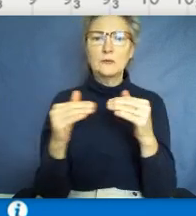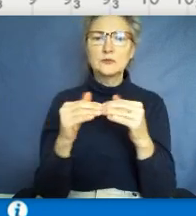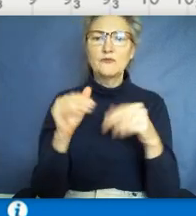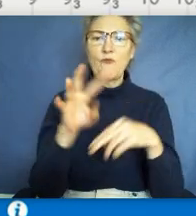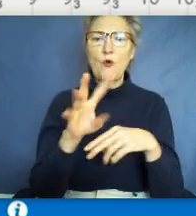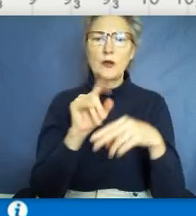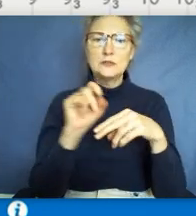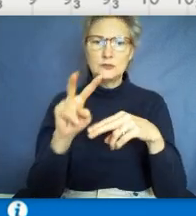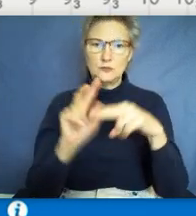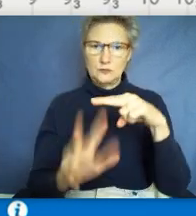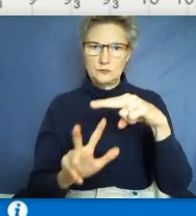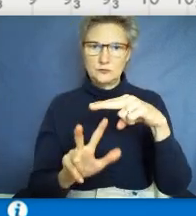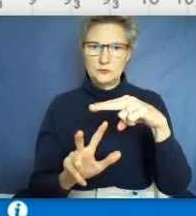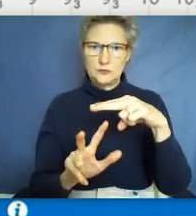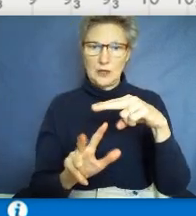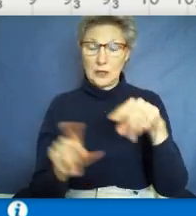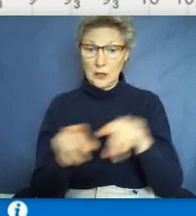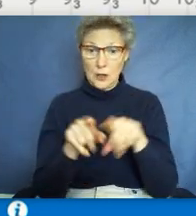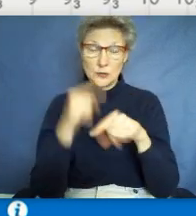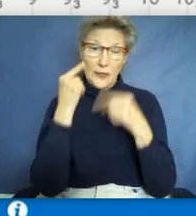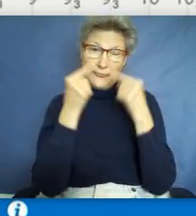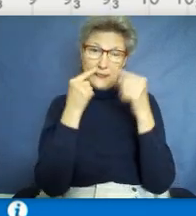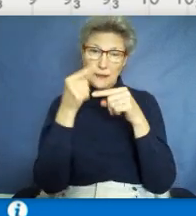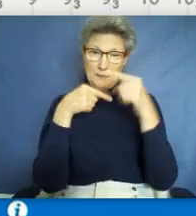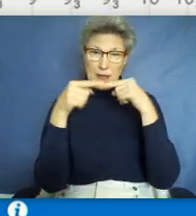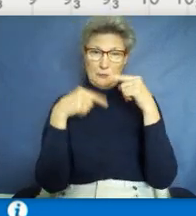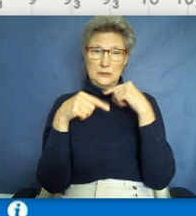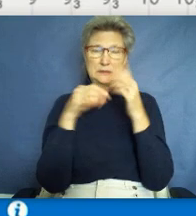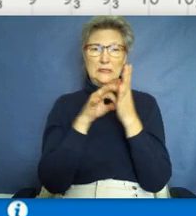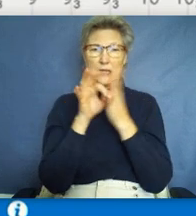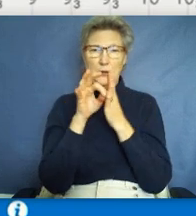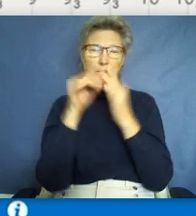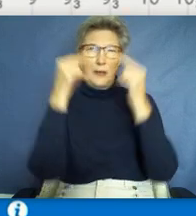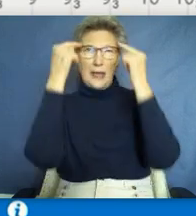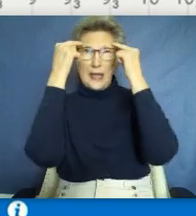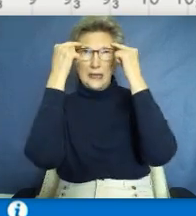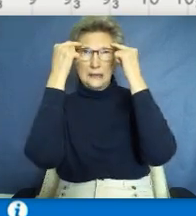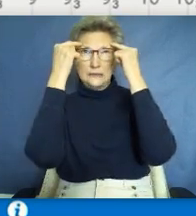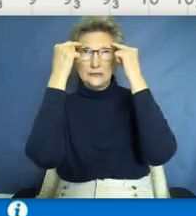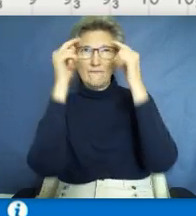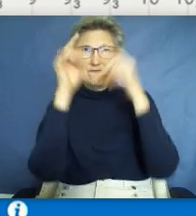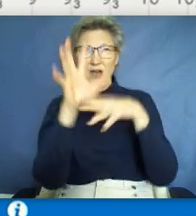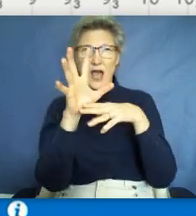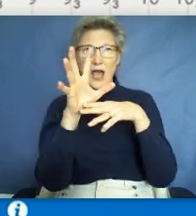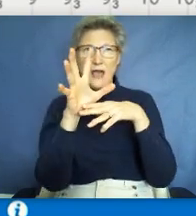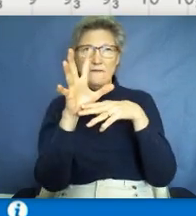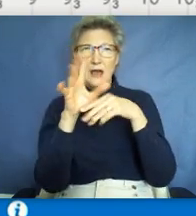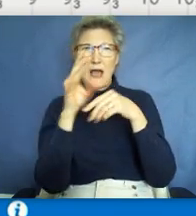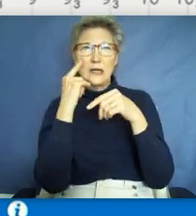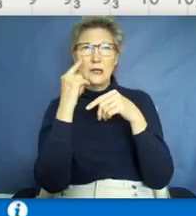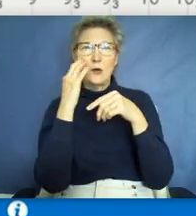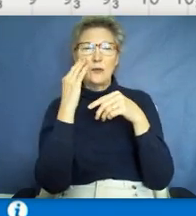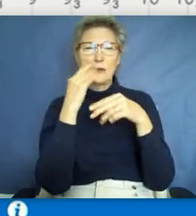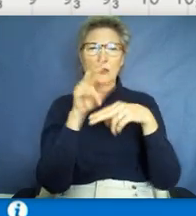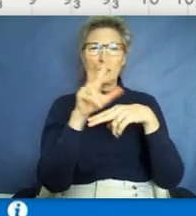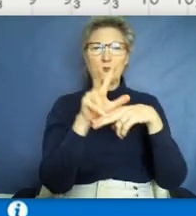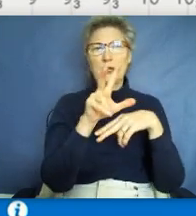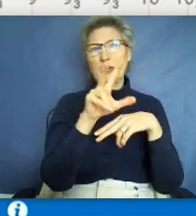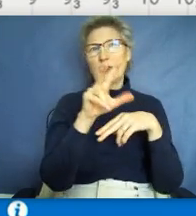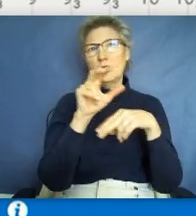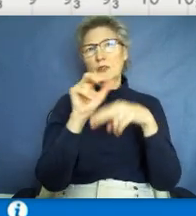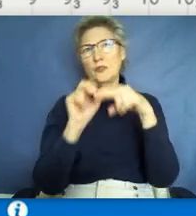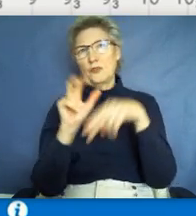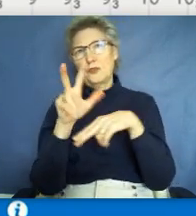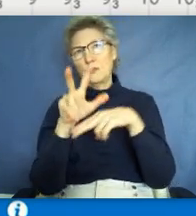and 2/3. I could also think backwards and count in my head. So if I was at 5, I know that I would get